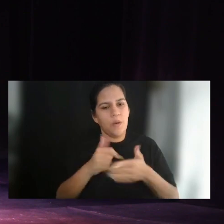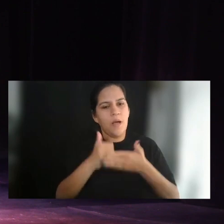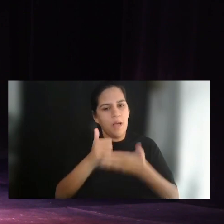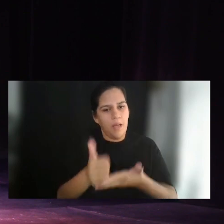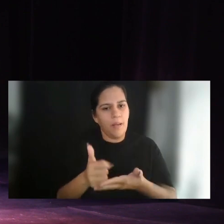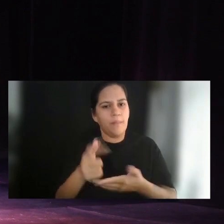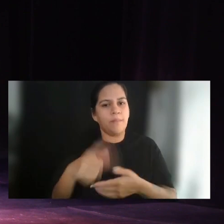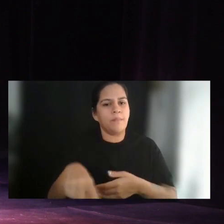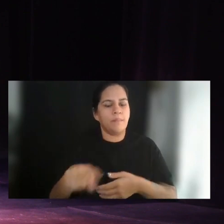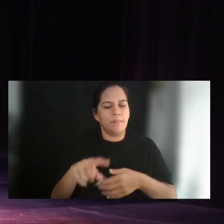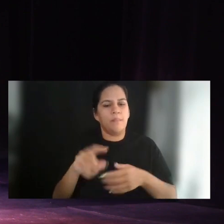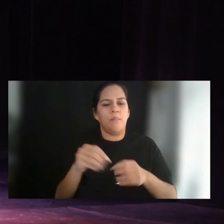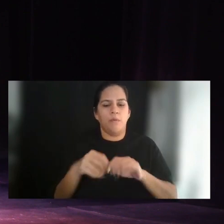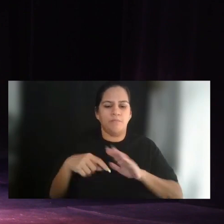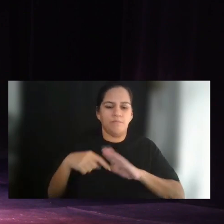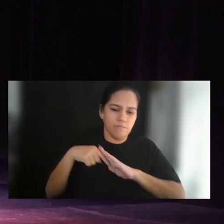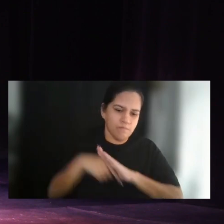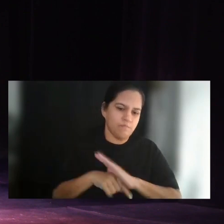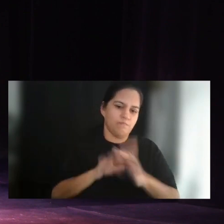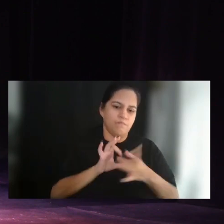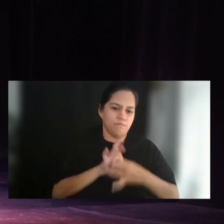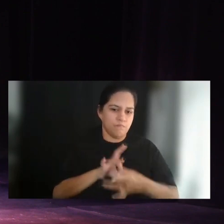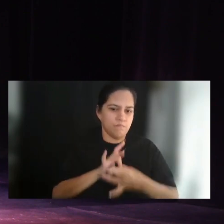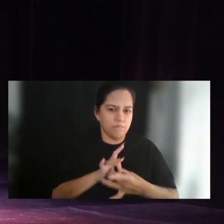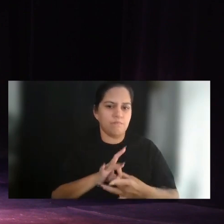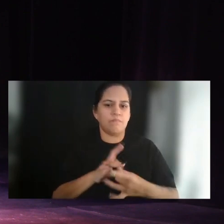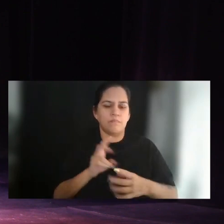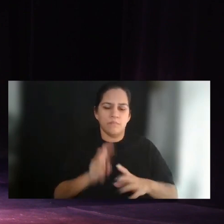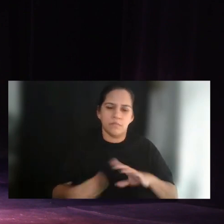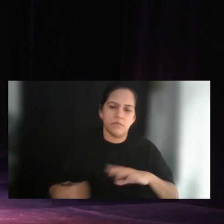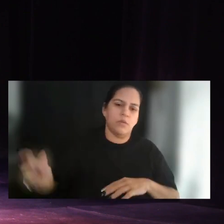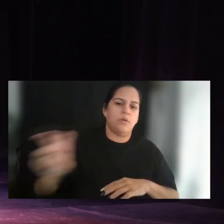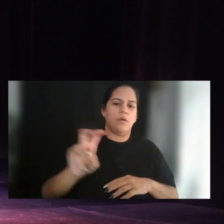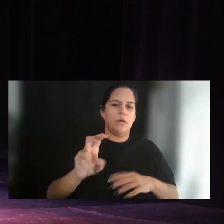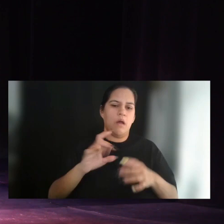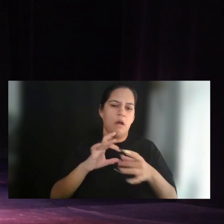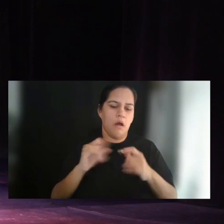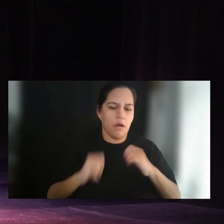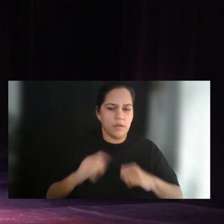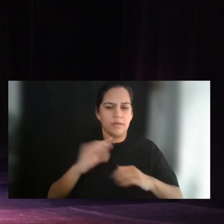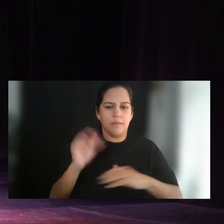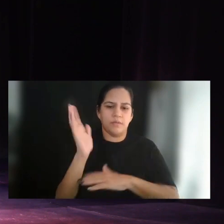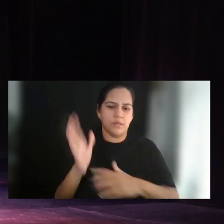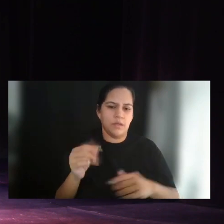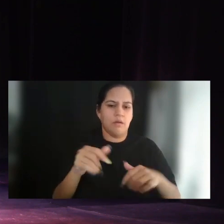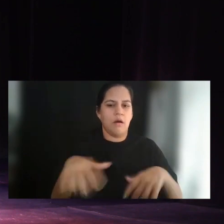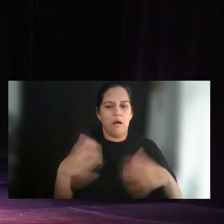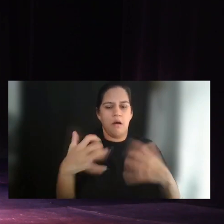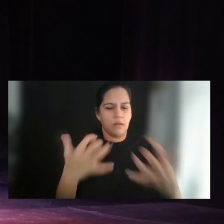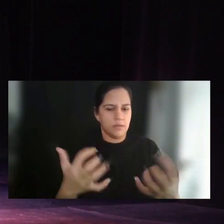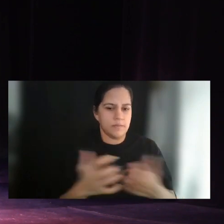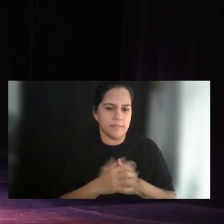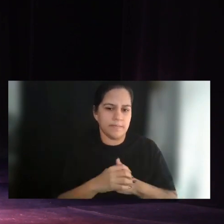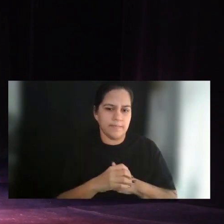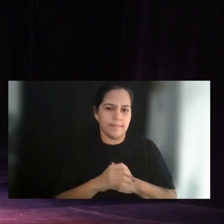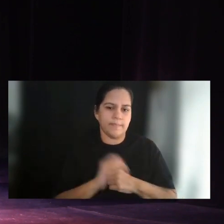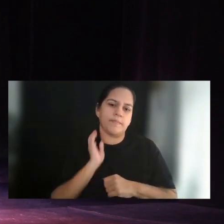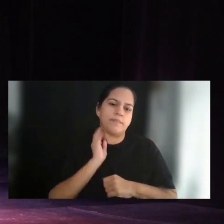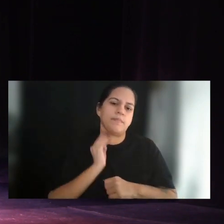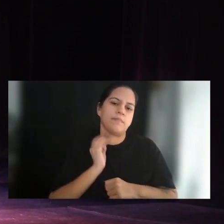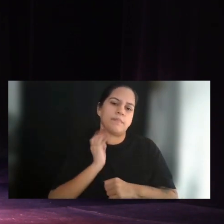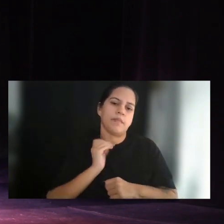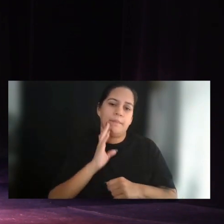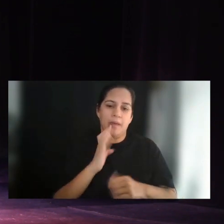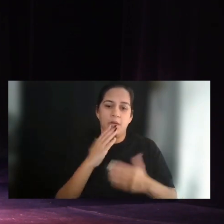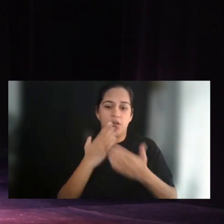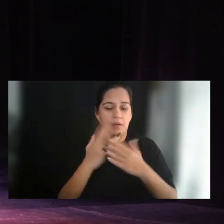long-term relationships and touring between artists and presenters and audiences. Because so, being a good guest or a good host,